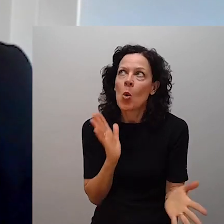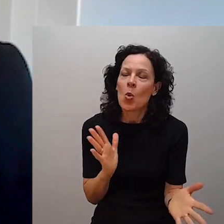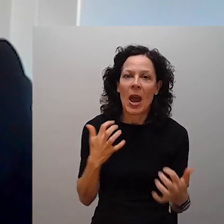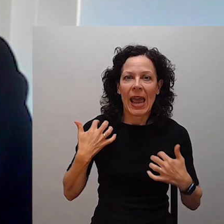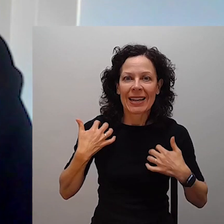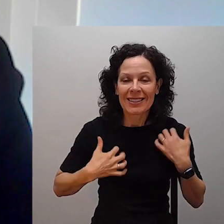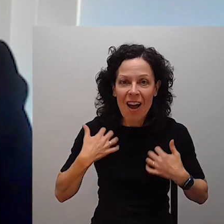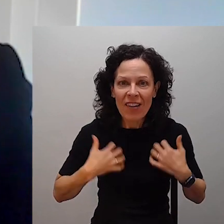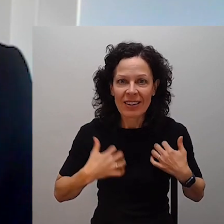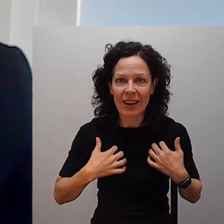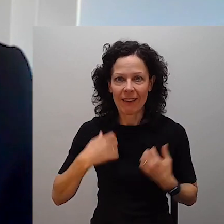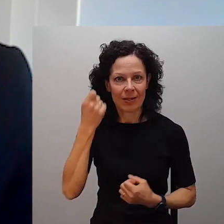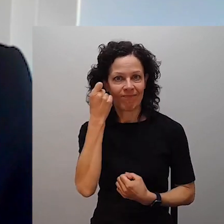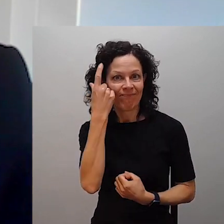exciting